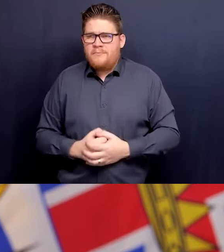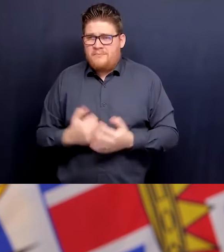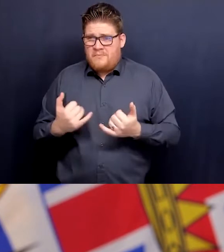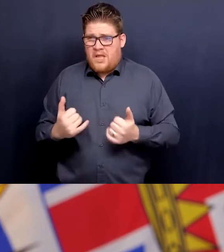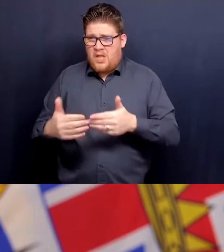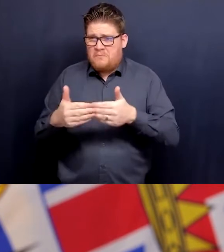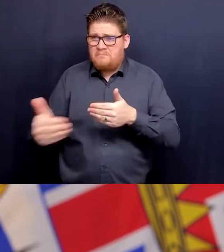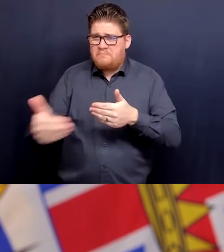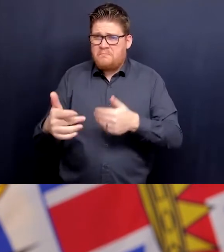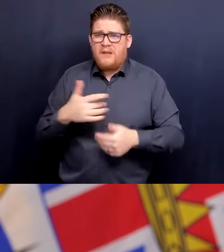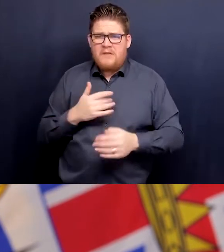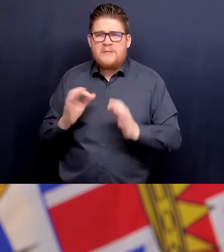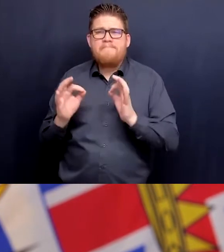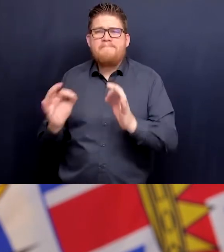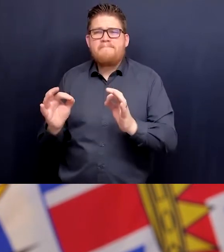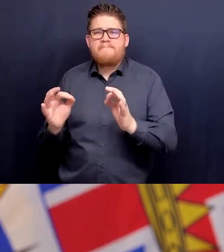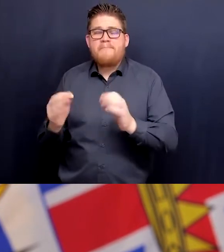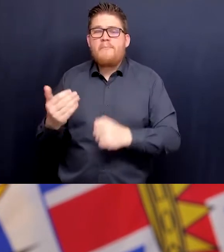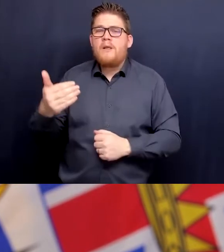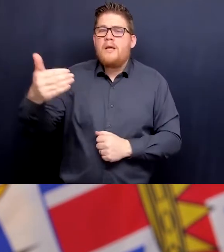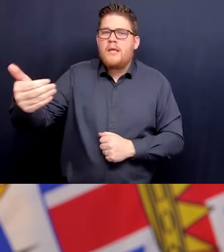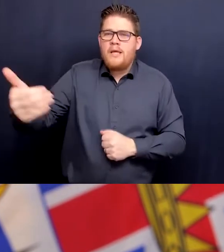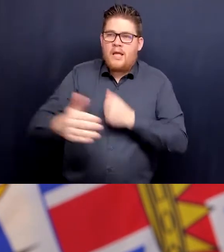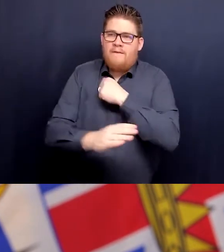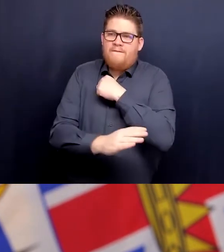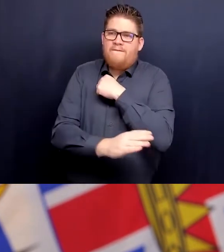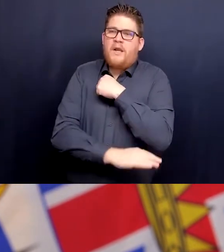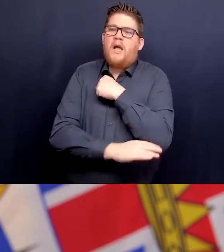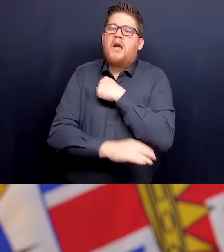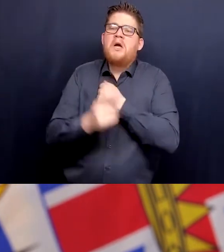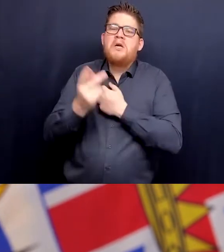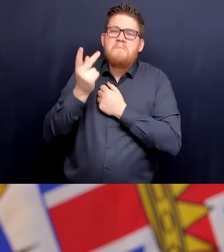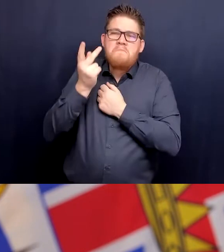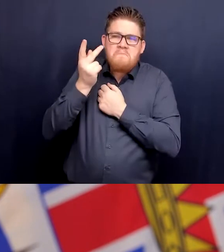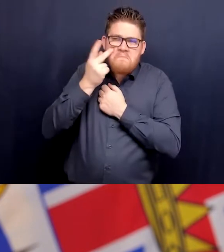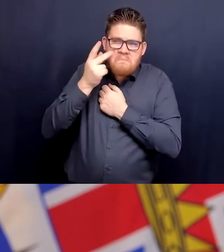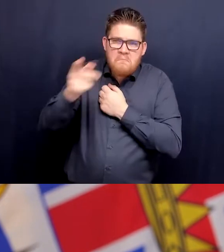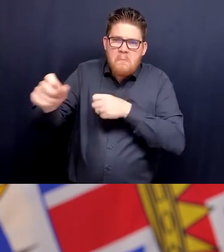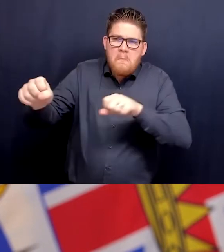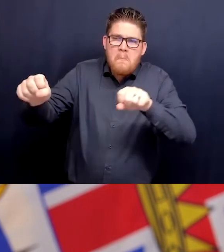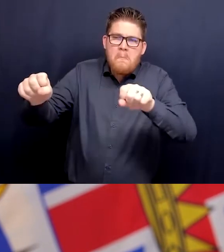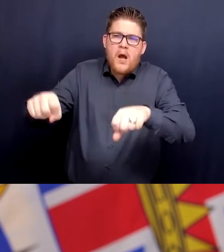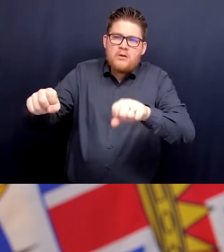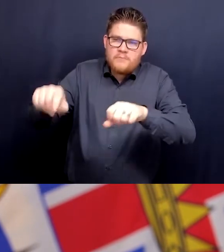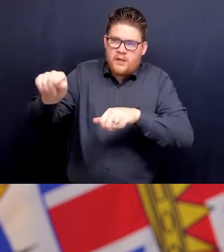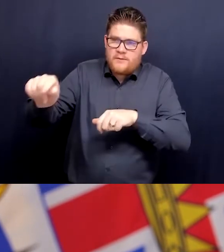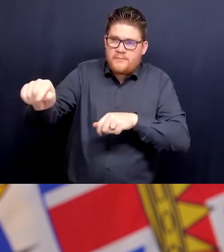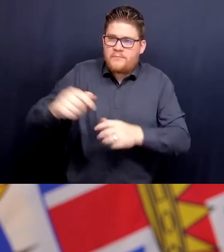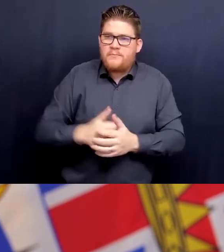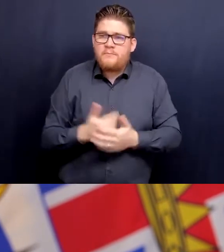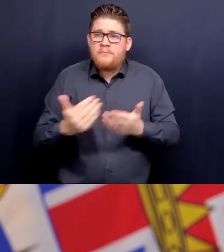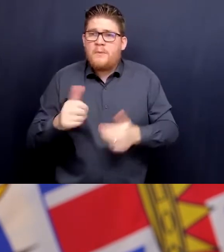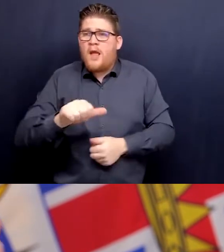season, because that's where the higher risk potential is. And there may be other things that we'll need to put in place. So it'll depend.